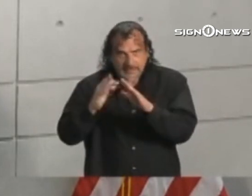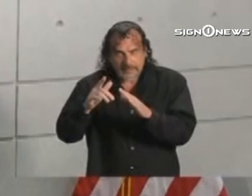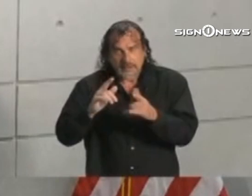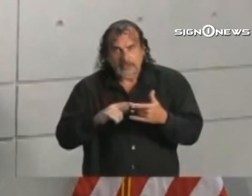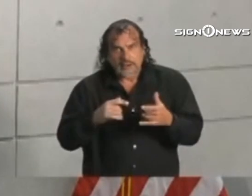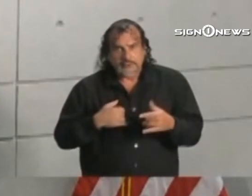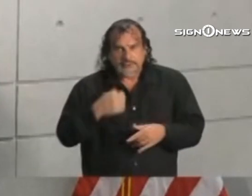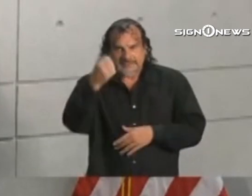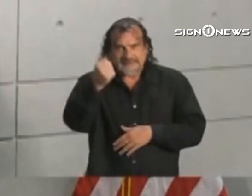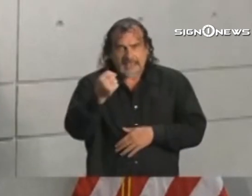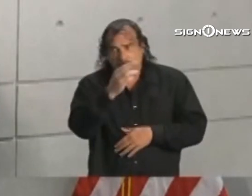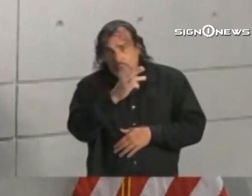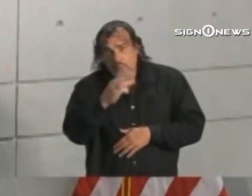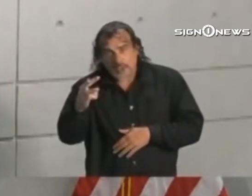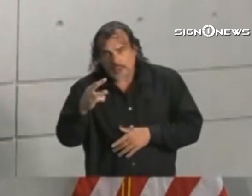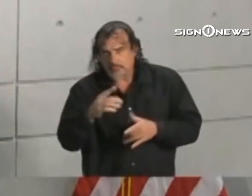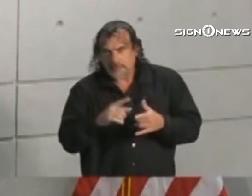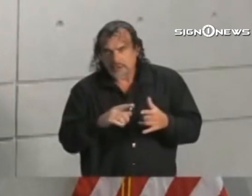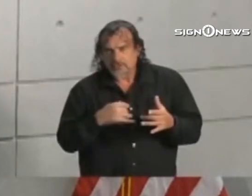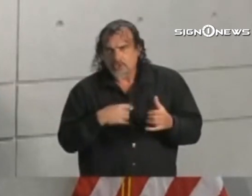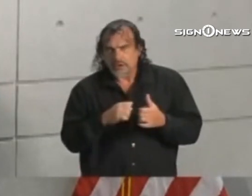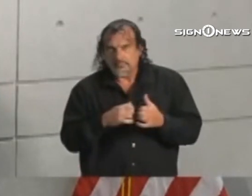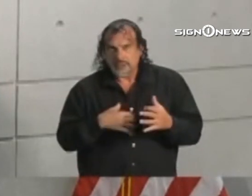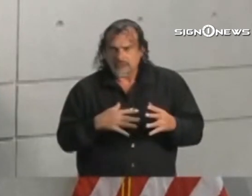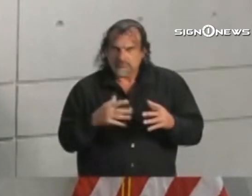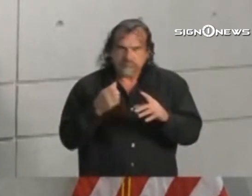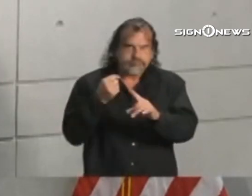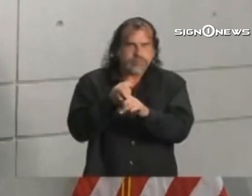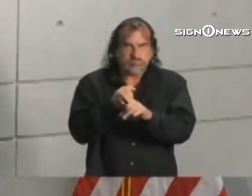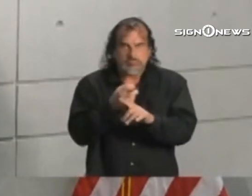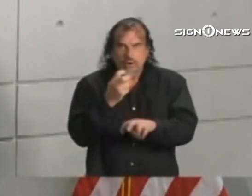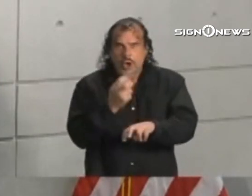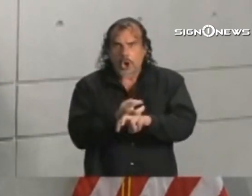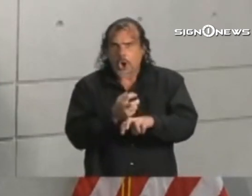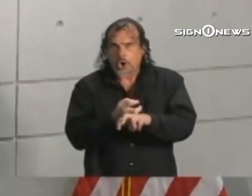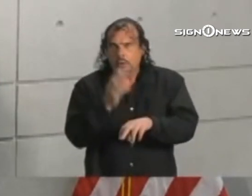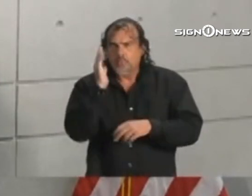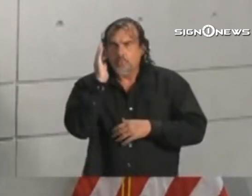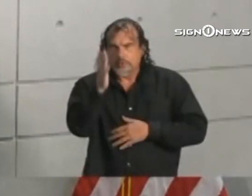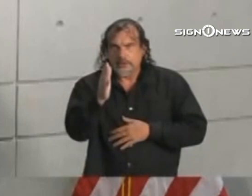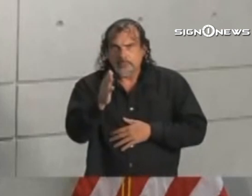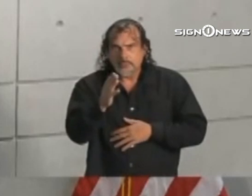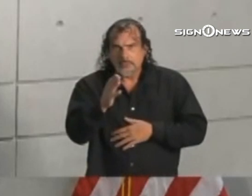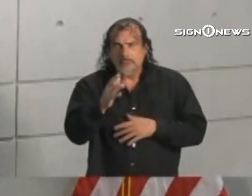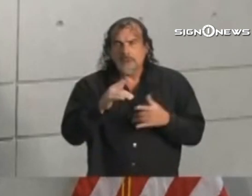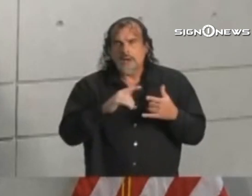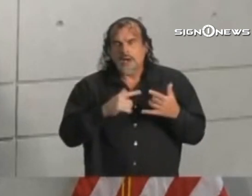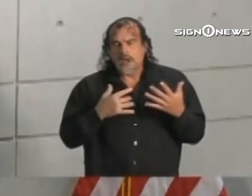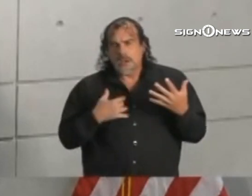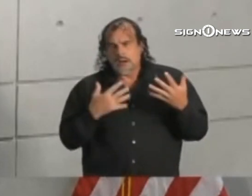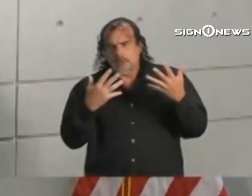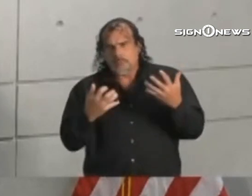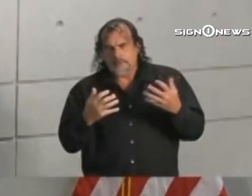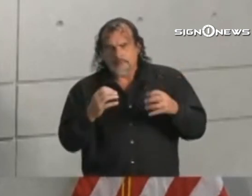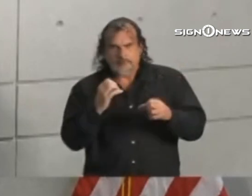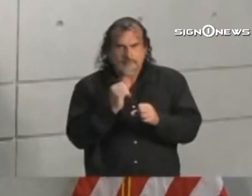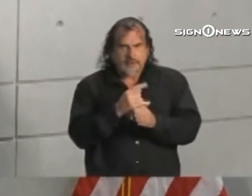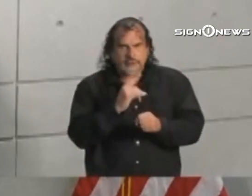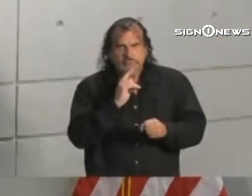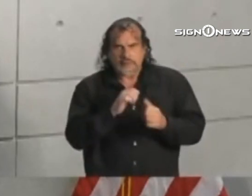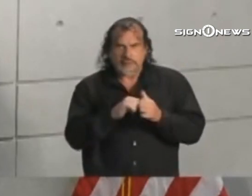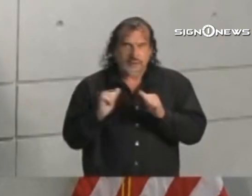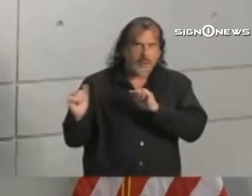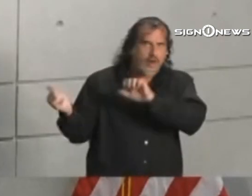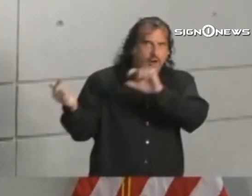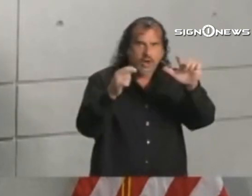part of our state is going to be affected immensely as well. And so I want to make sure that we put everyone in our